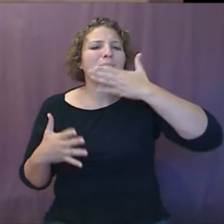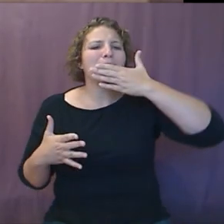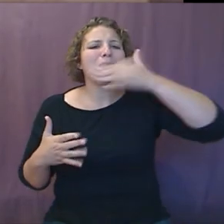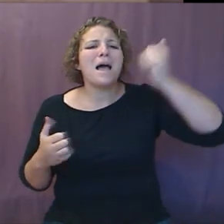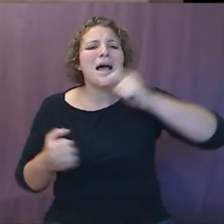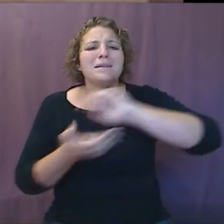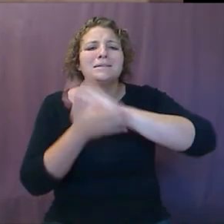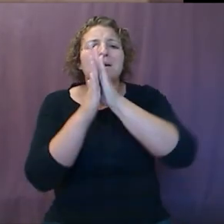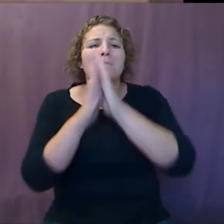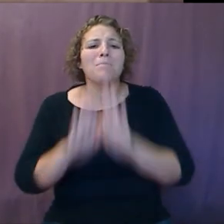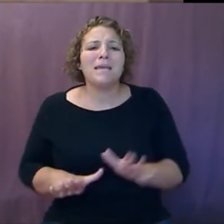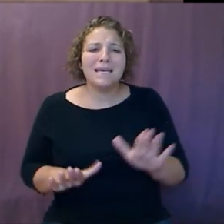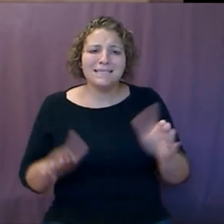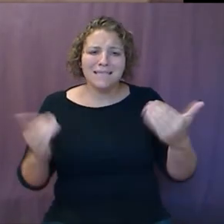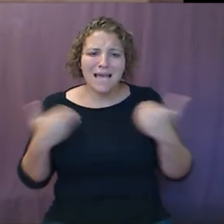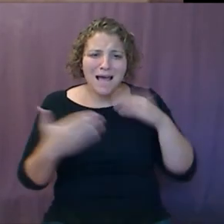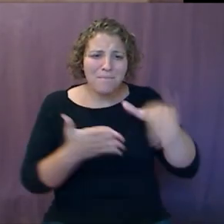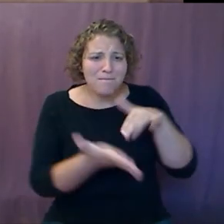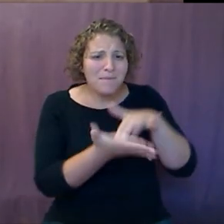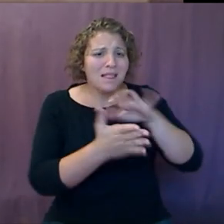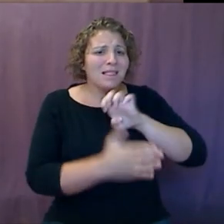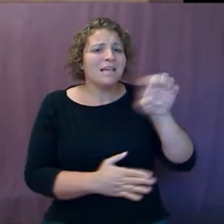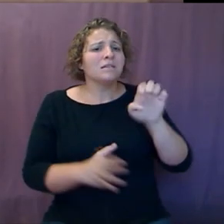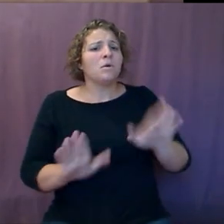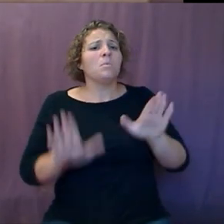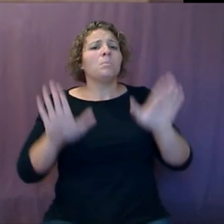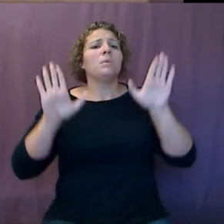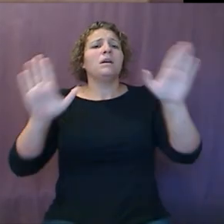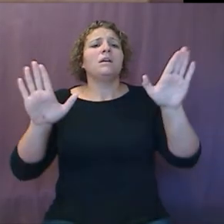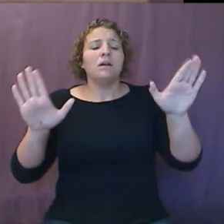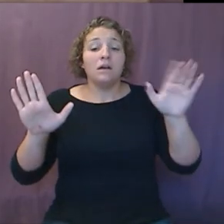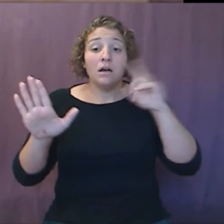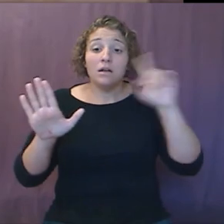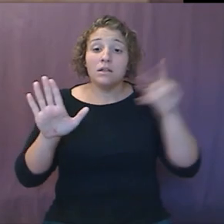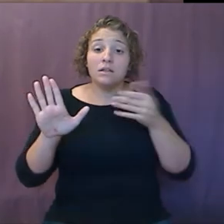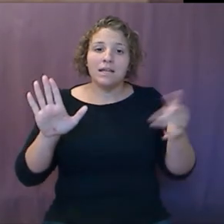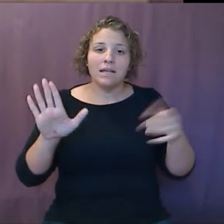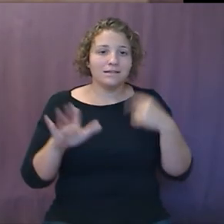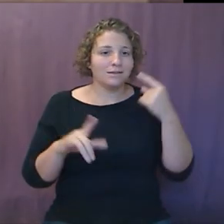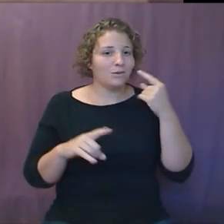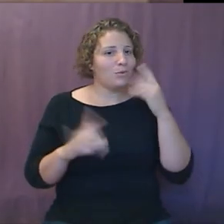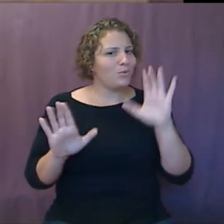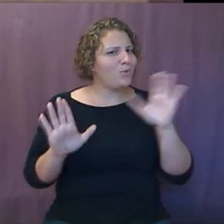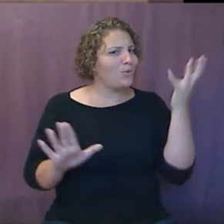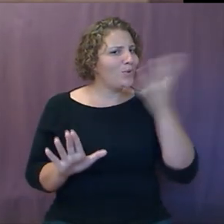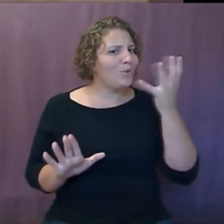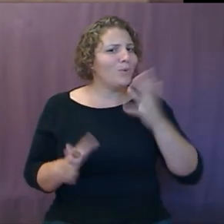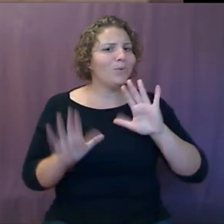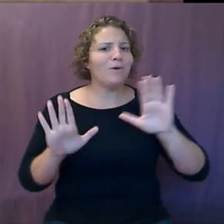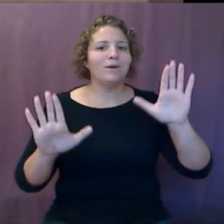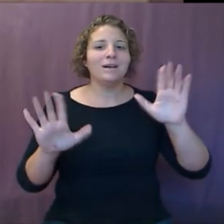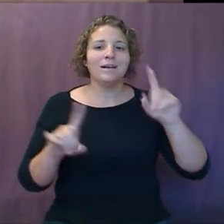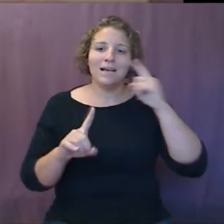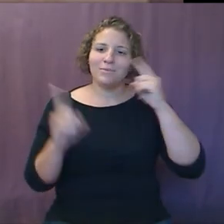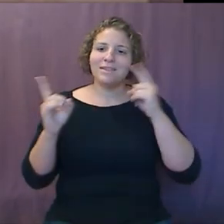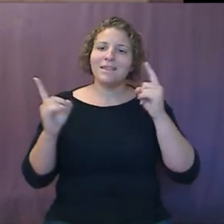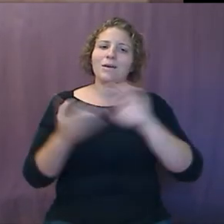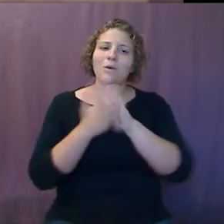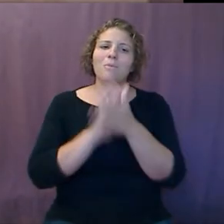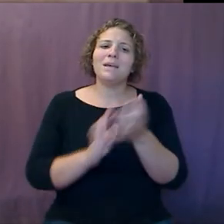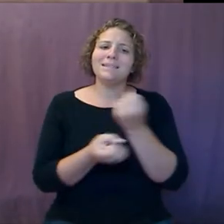actually hold in the Middle East and things look great in the beginning and they start saying peace and